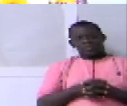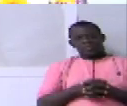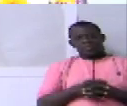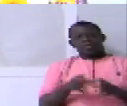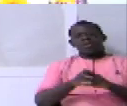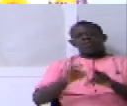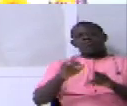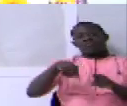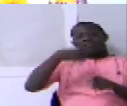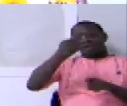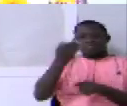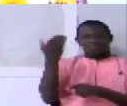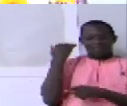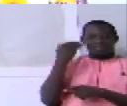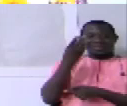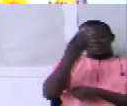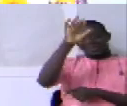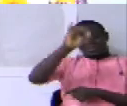For the past 3 years,